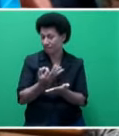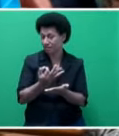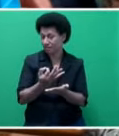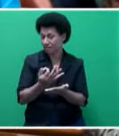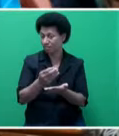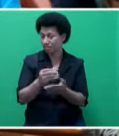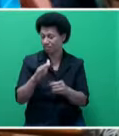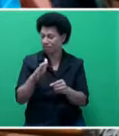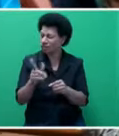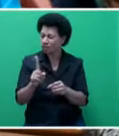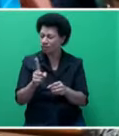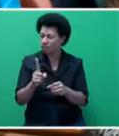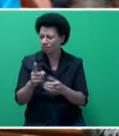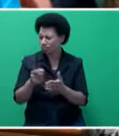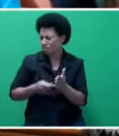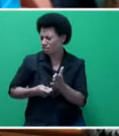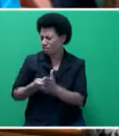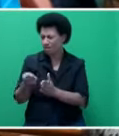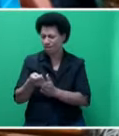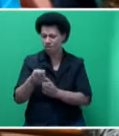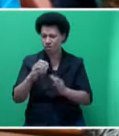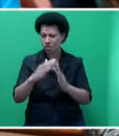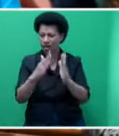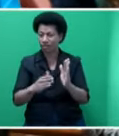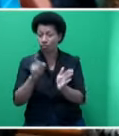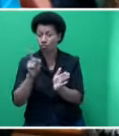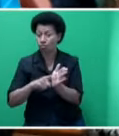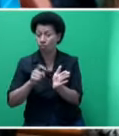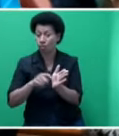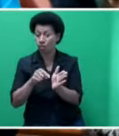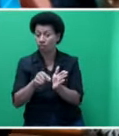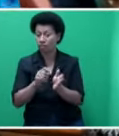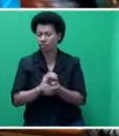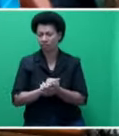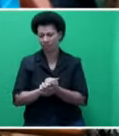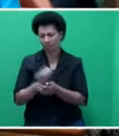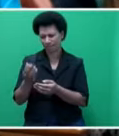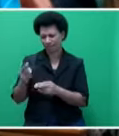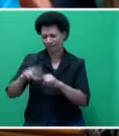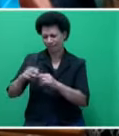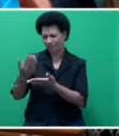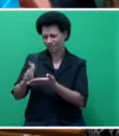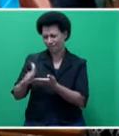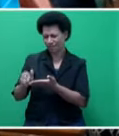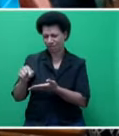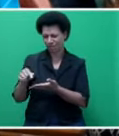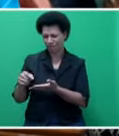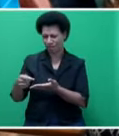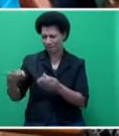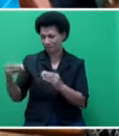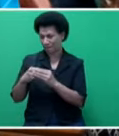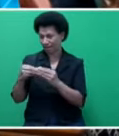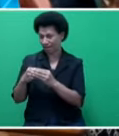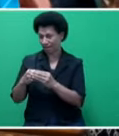make mortgage repayments, then in some ways, FNPF would be bankrolling the